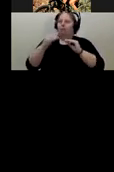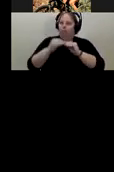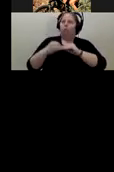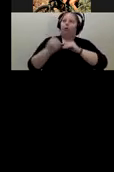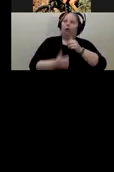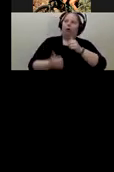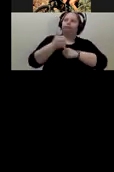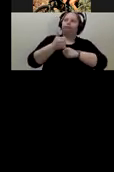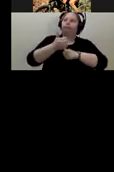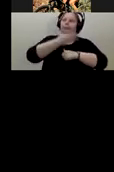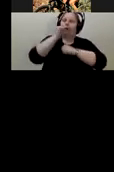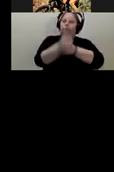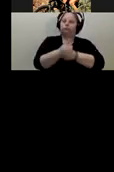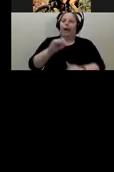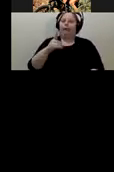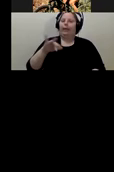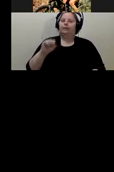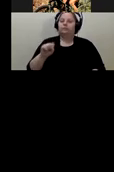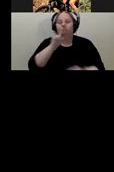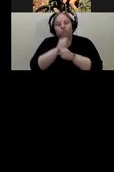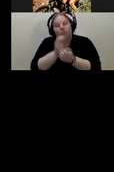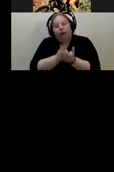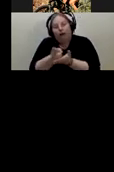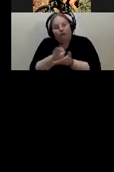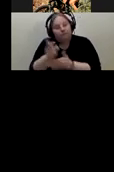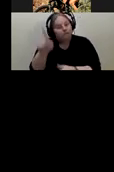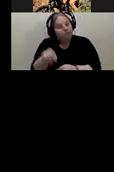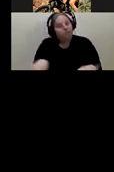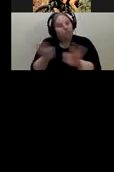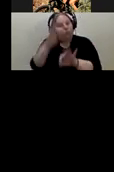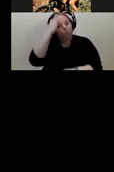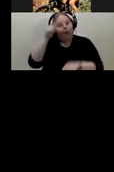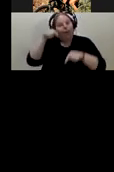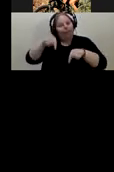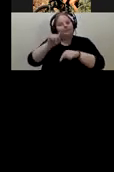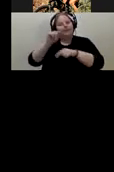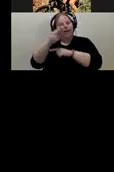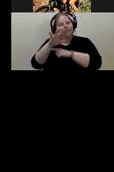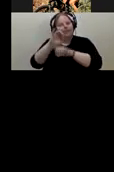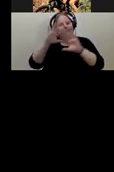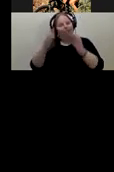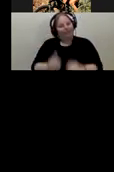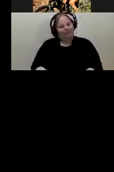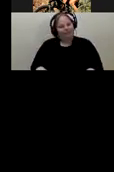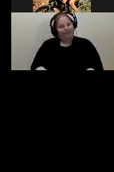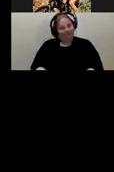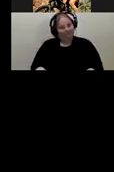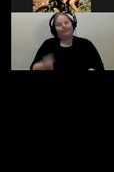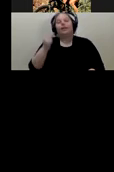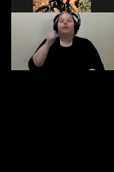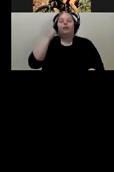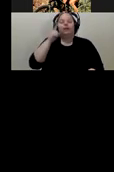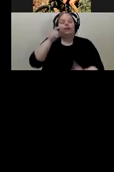people? And be honest, because after all, this is ethics class. So do you believe you're more